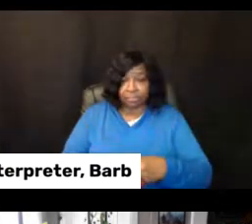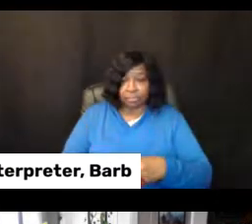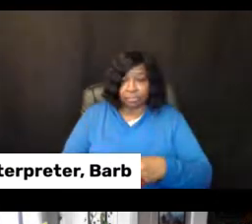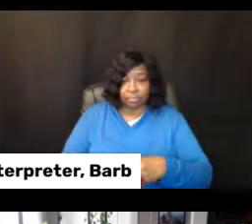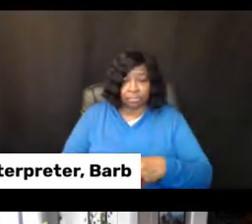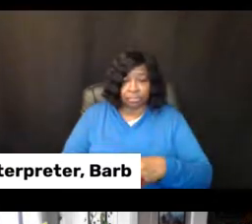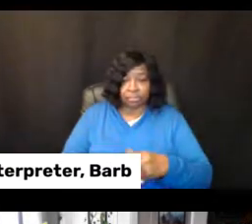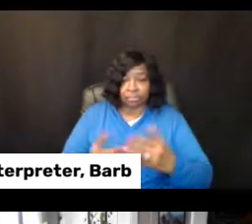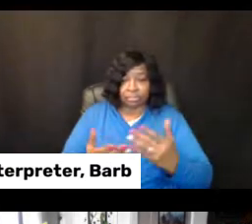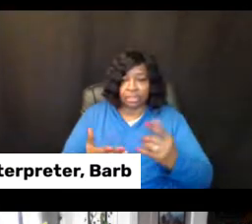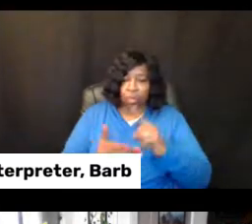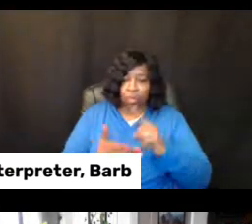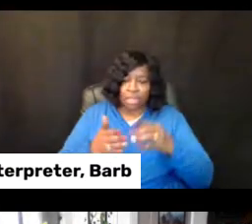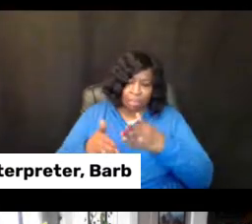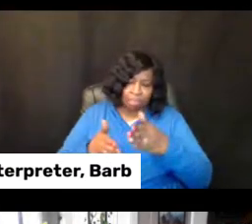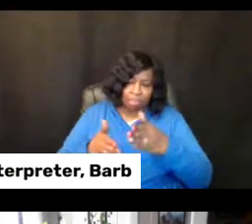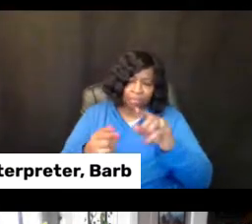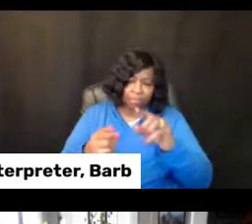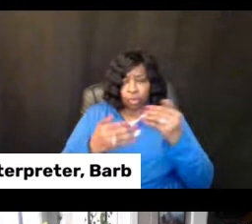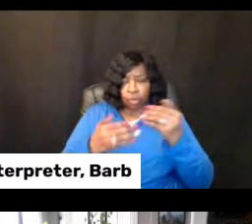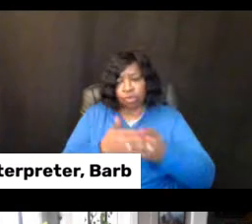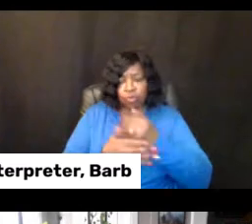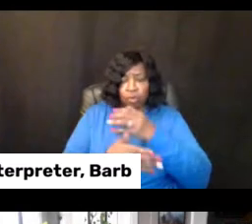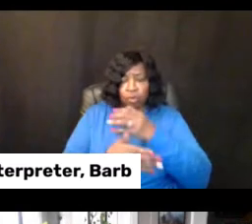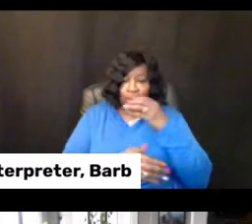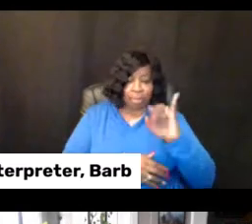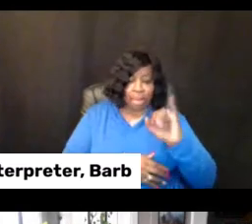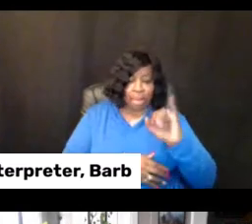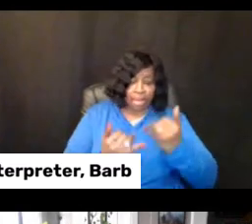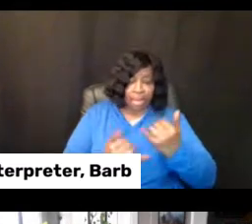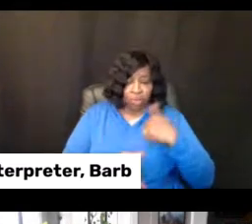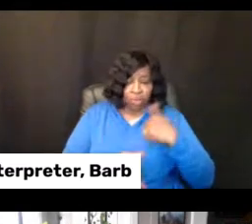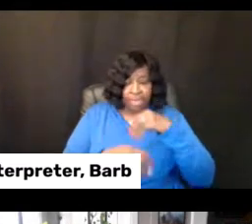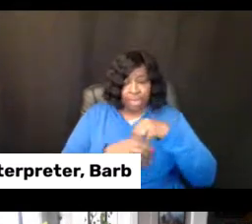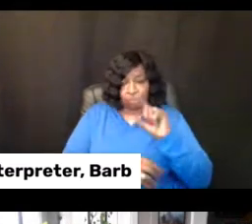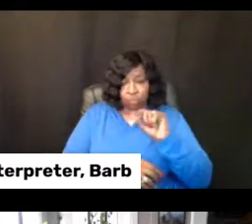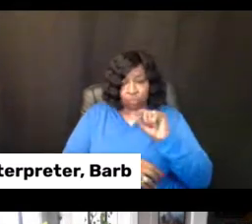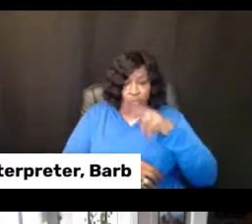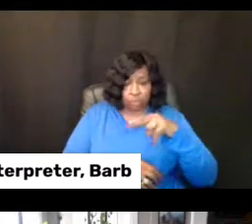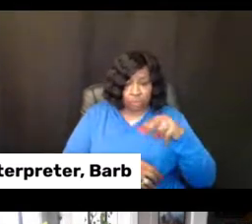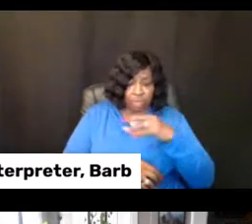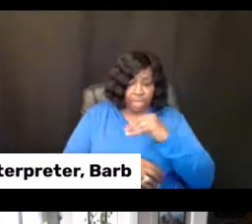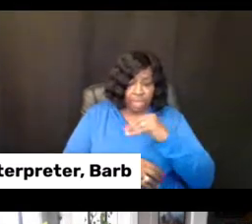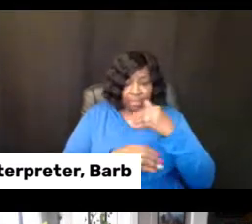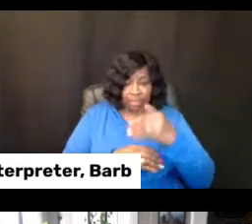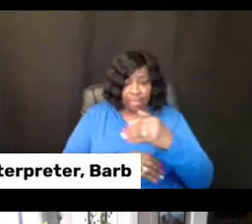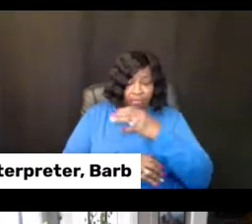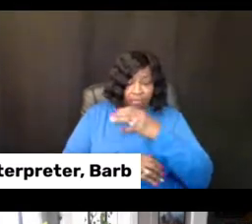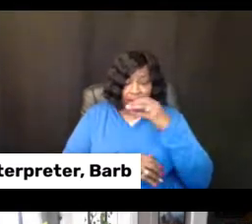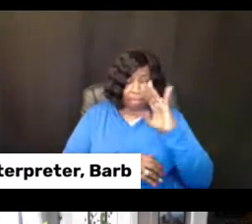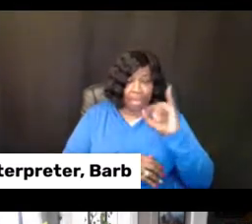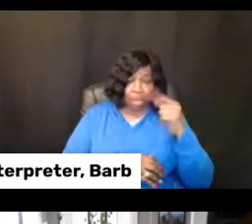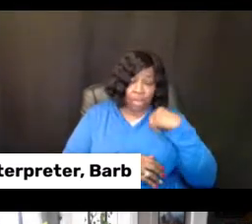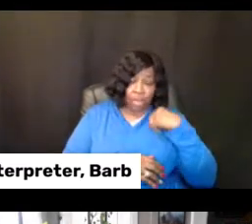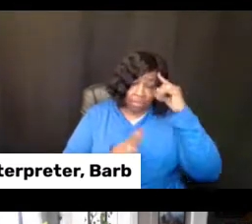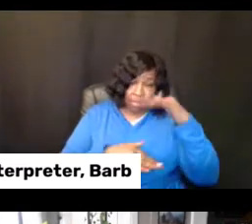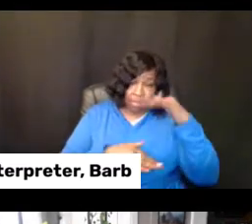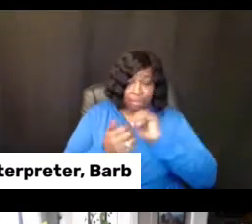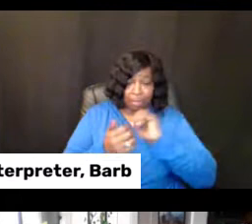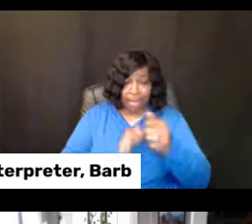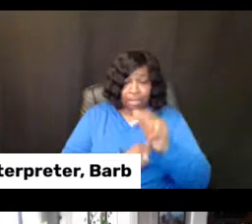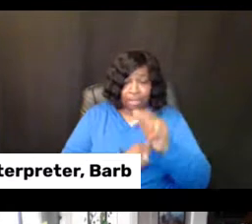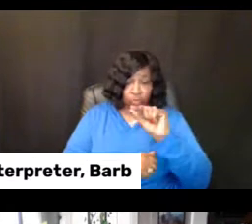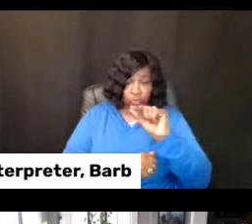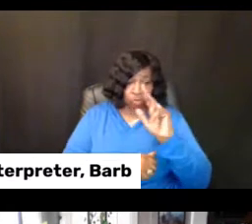So what's the path to a new Farm Bill? Right now, we're in 22, and the next Farm Bill we expect to pass in